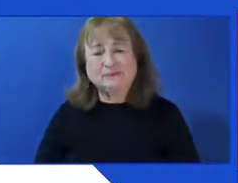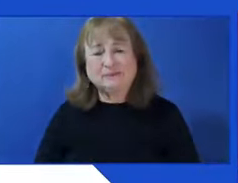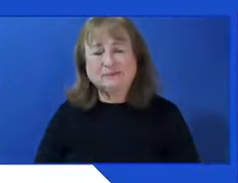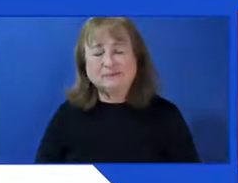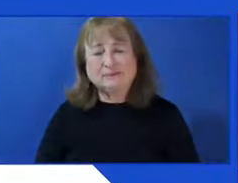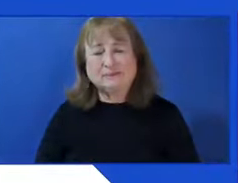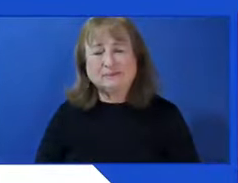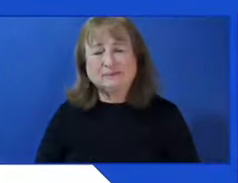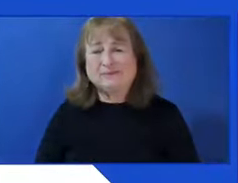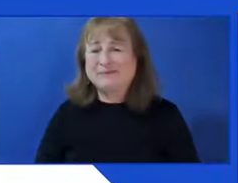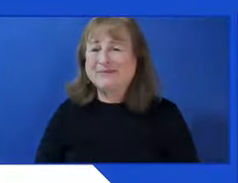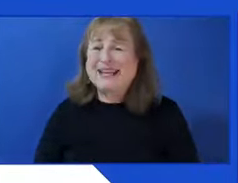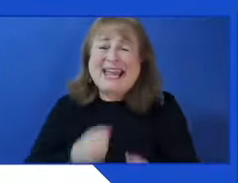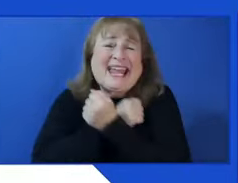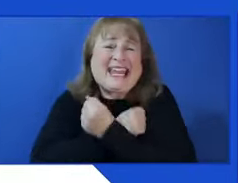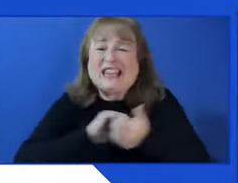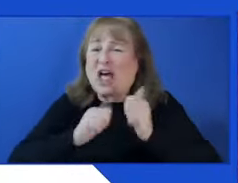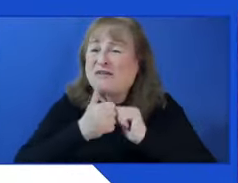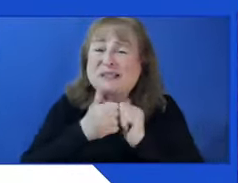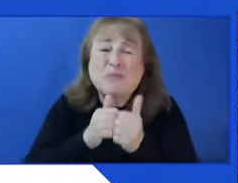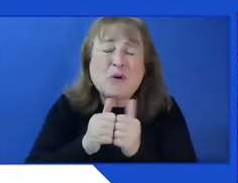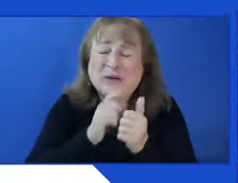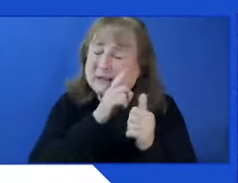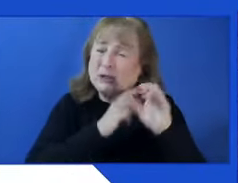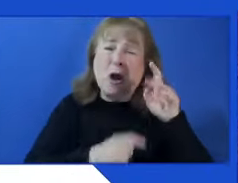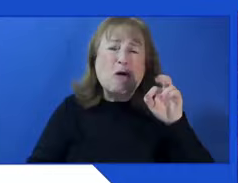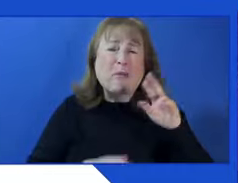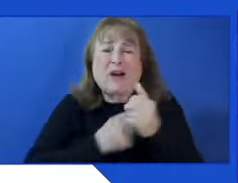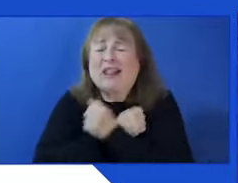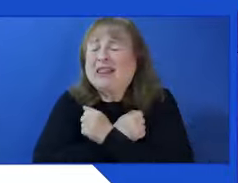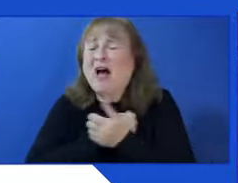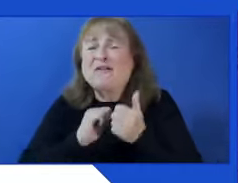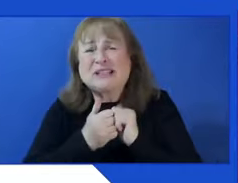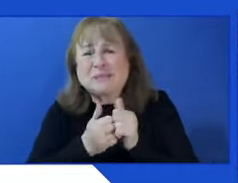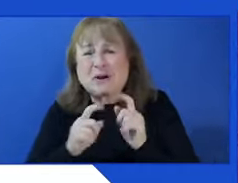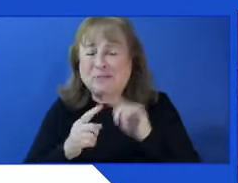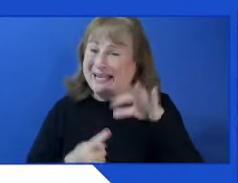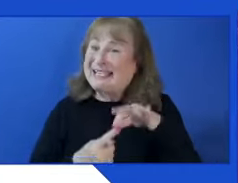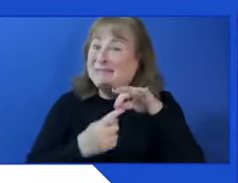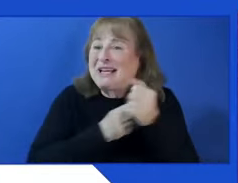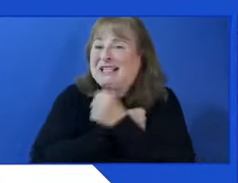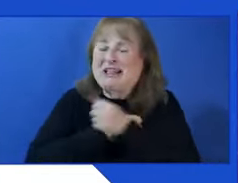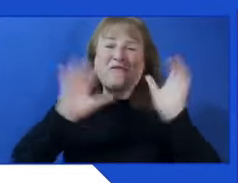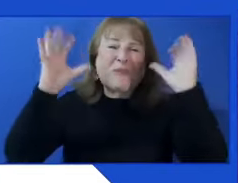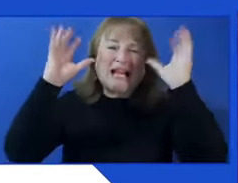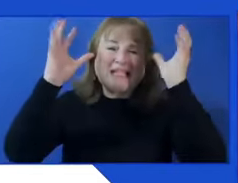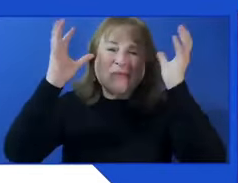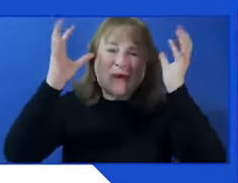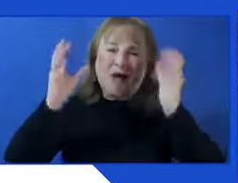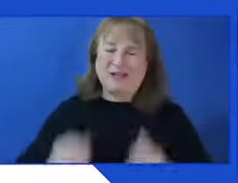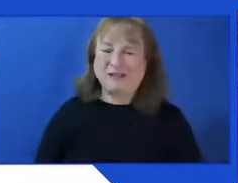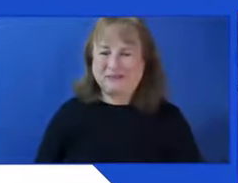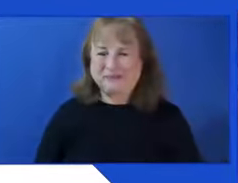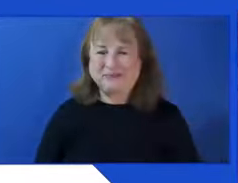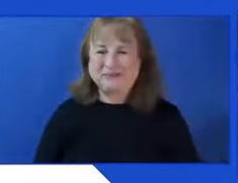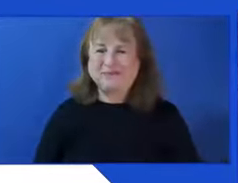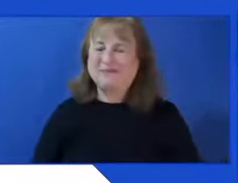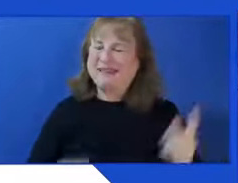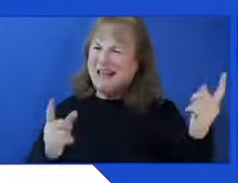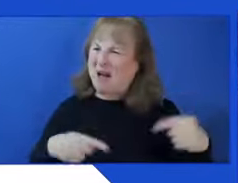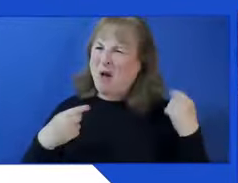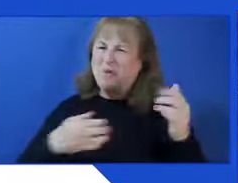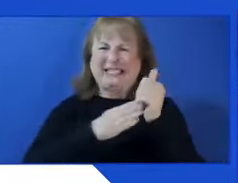He's crazy about sports, any sports, but he especially loves basketball. He was always a